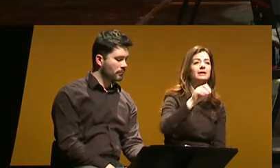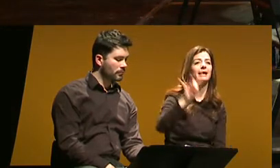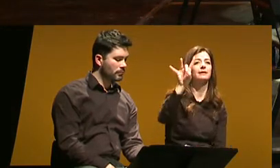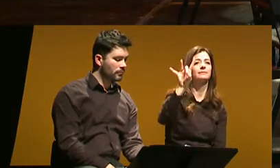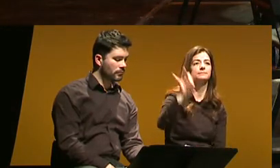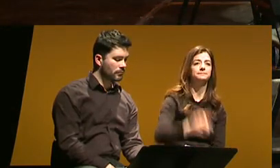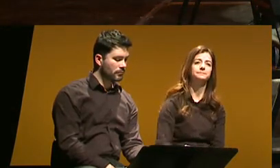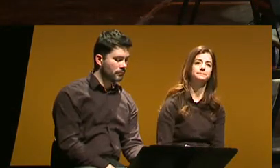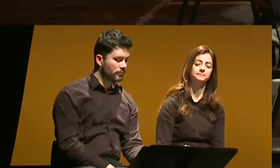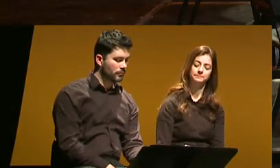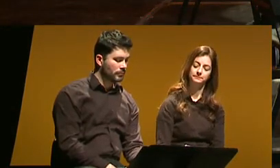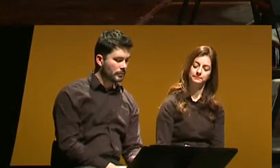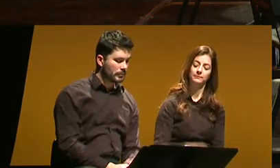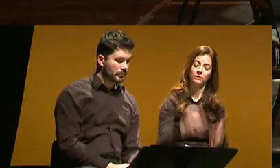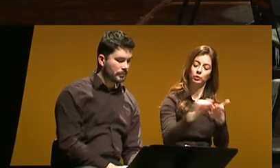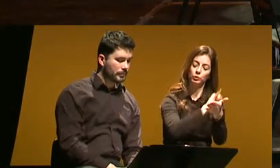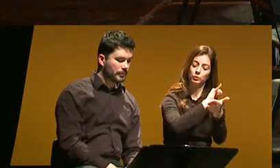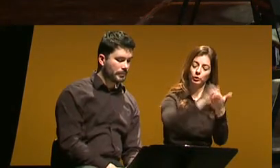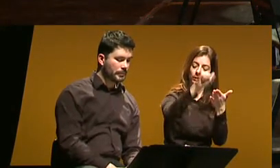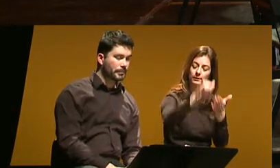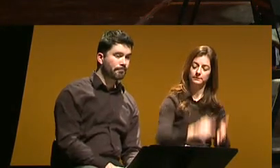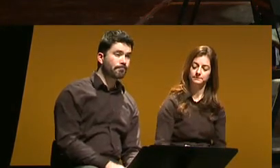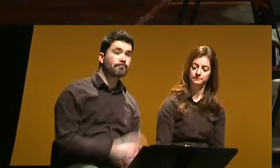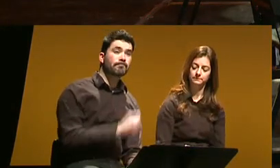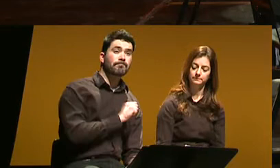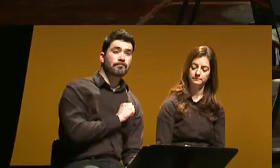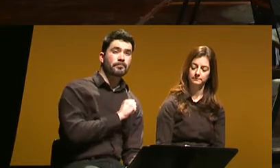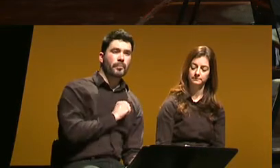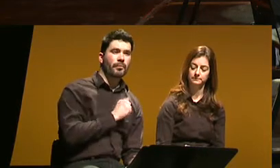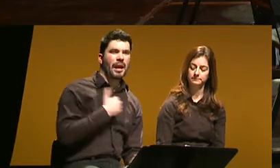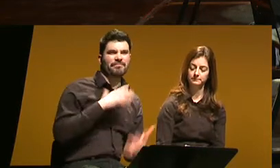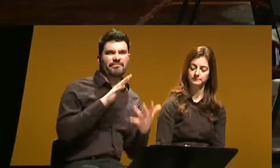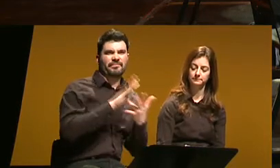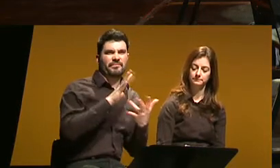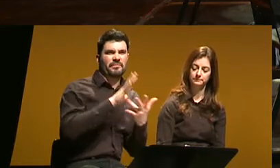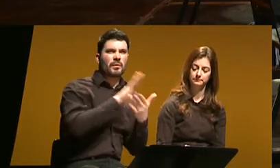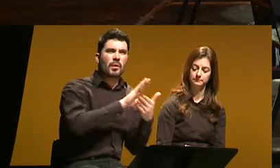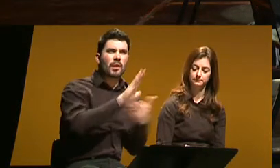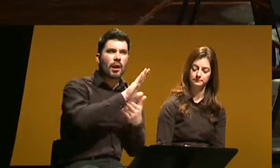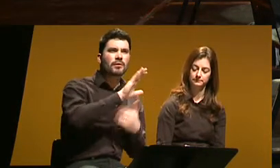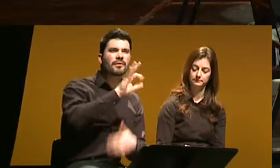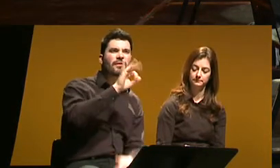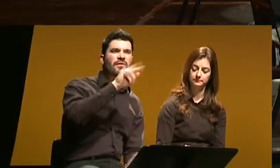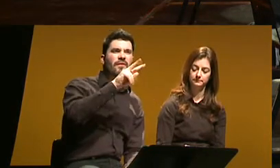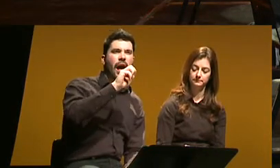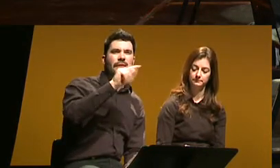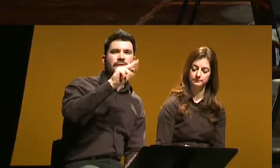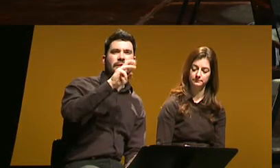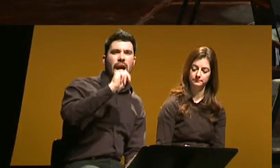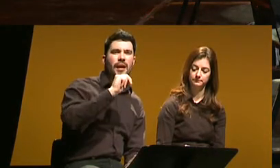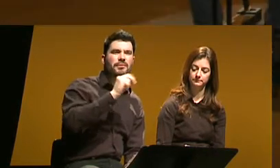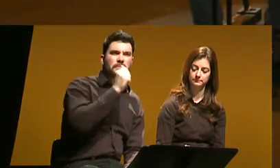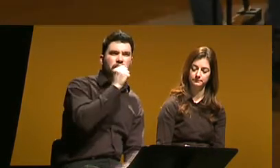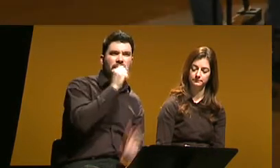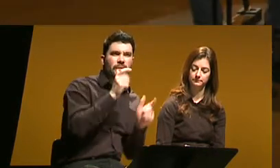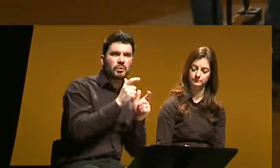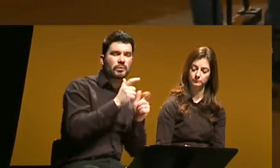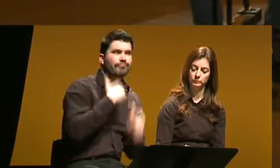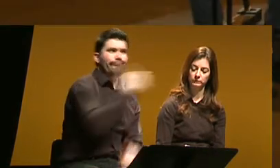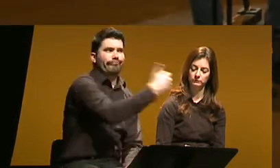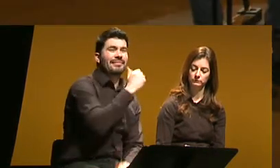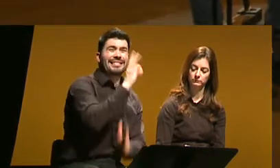2008. Dix Hills, New York. I'm a freshman at Five Towns College, a small private school. I have a six-hour commute from Queens every single